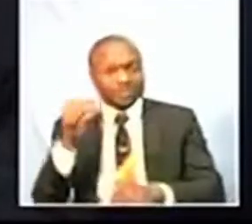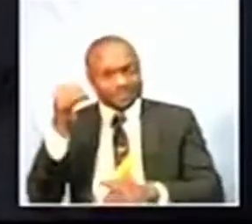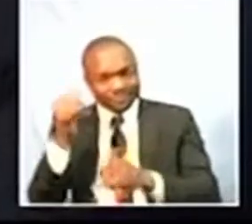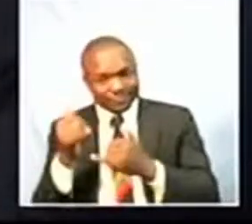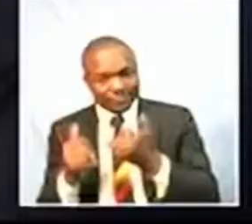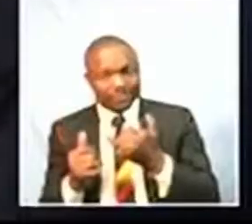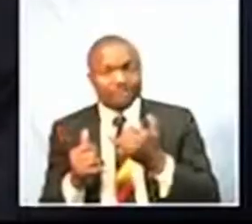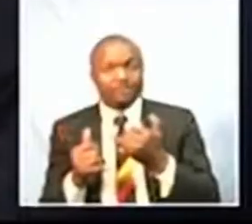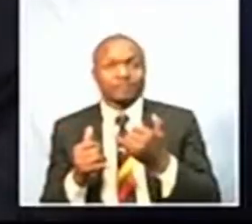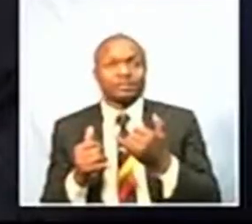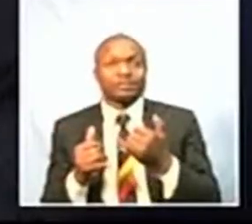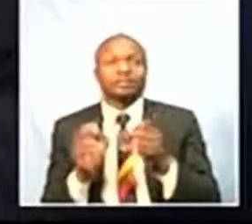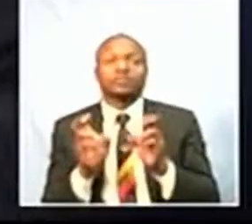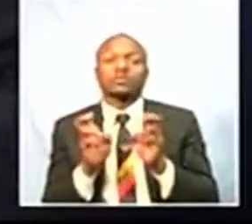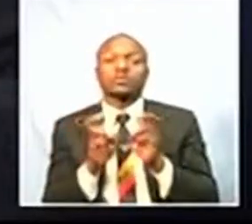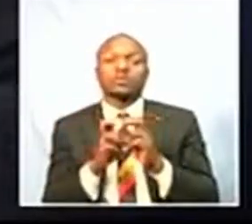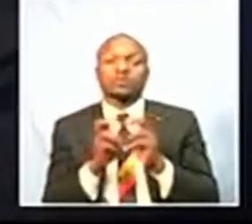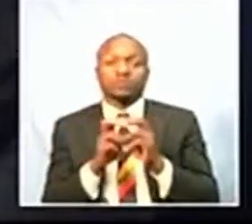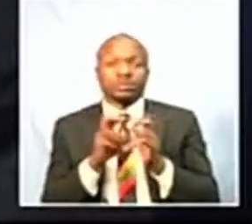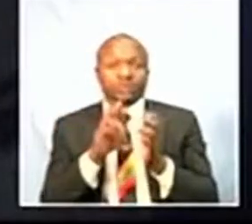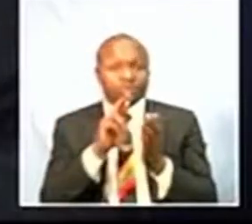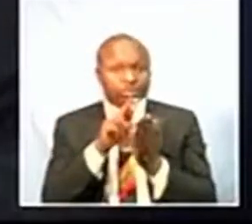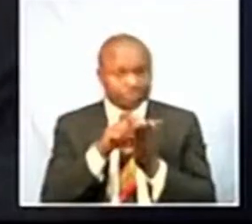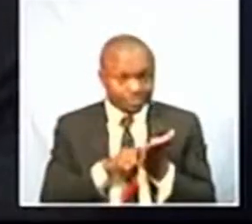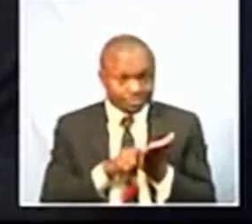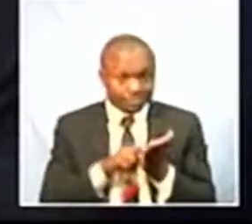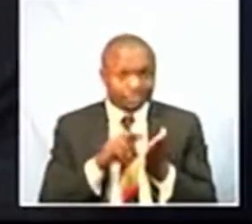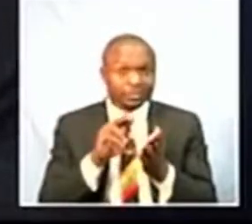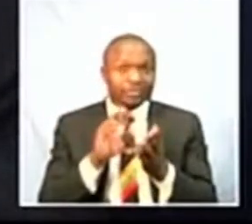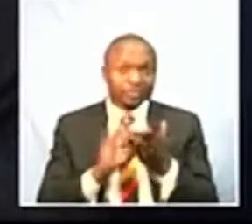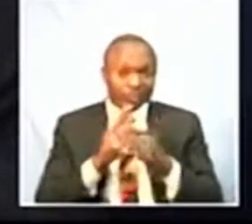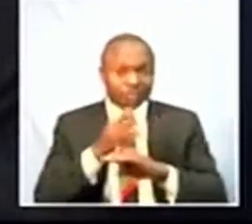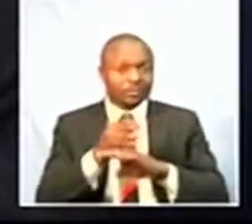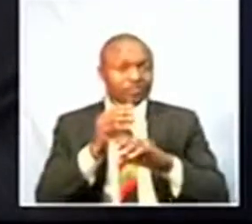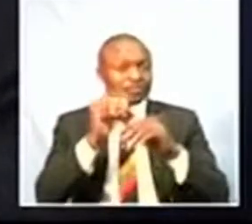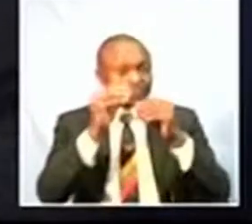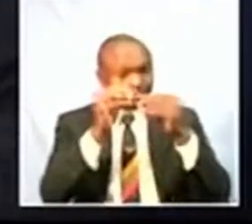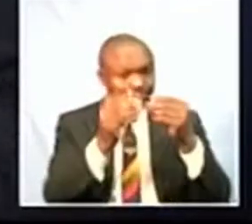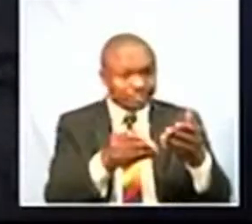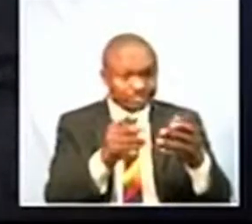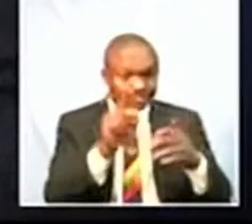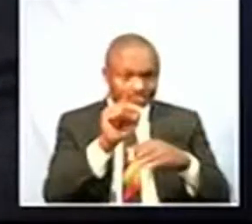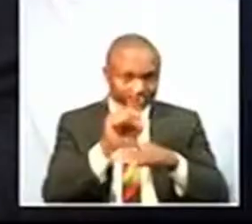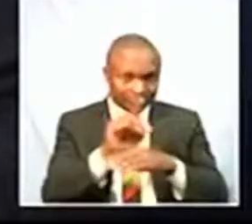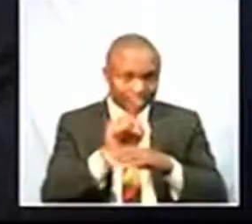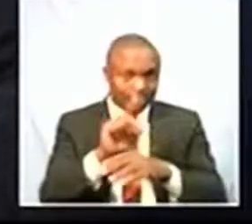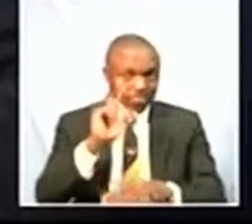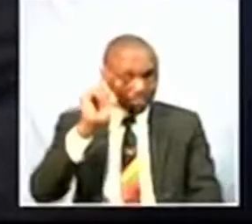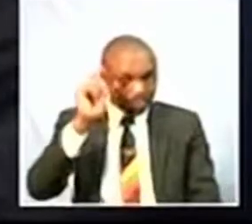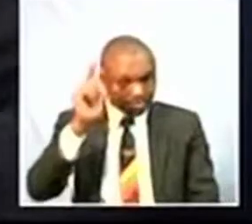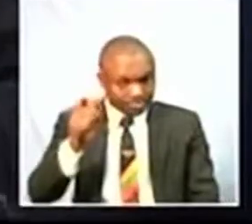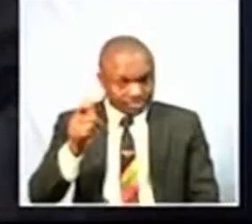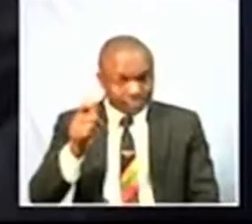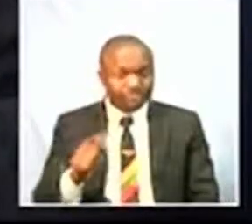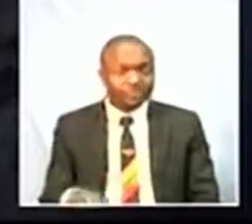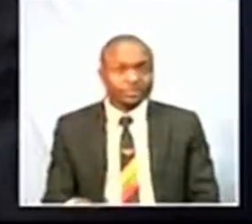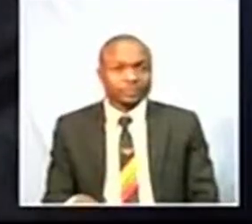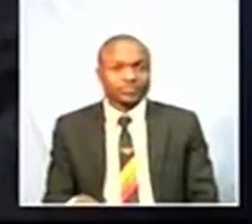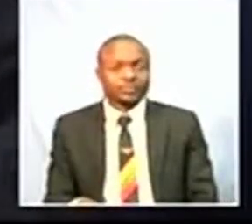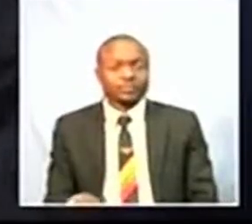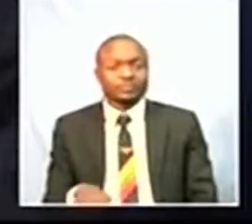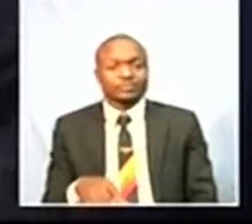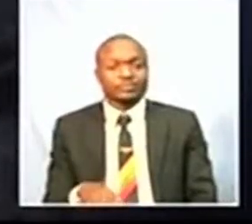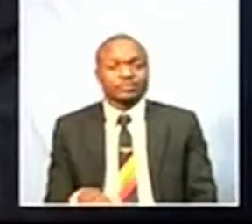contractual obligations, and then he hands over the project. Later, when there's supposed to be